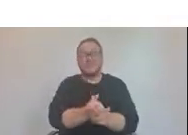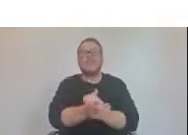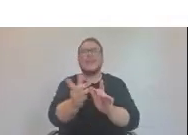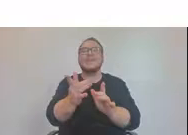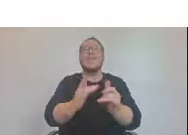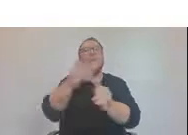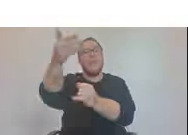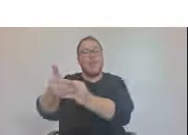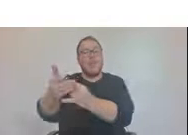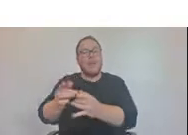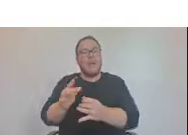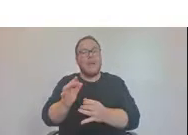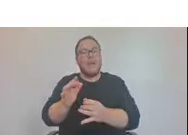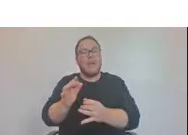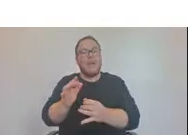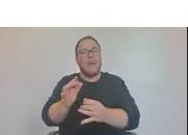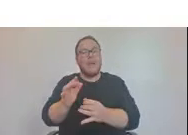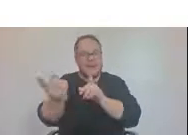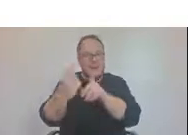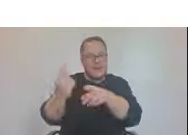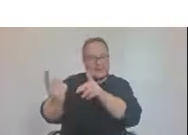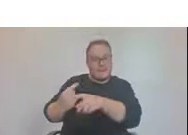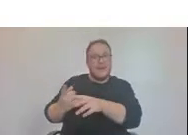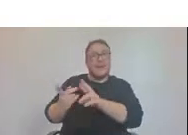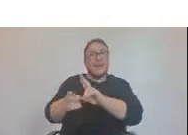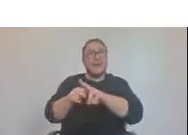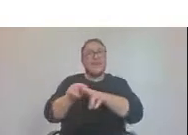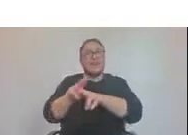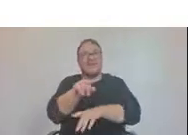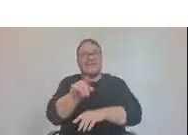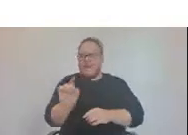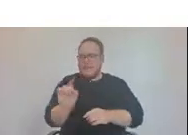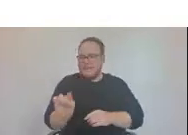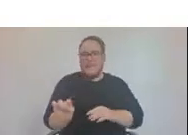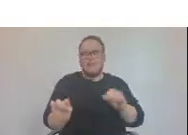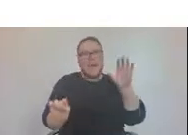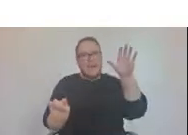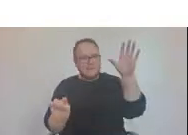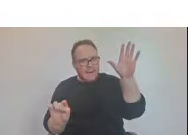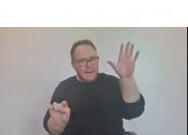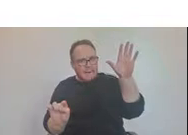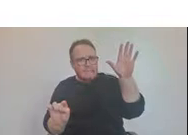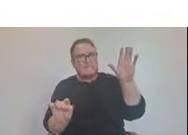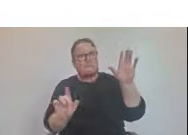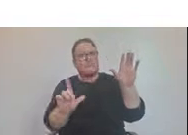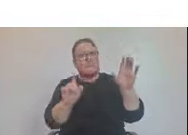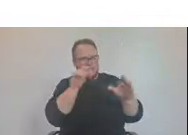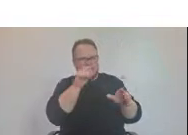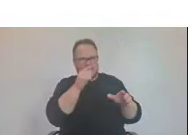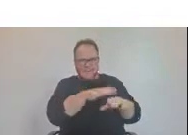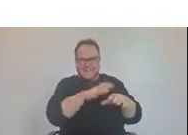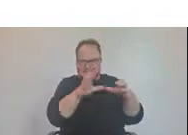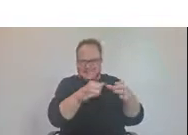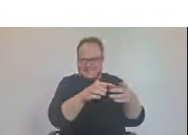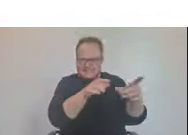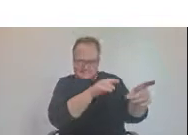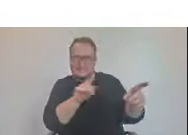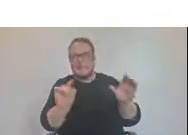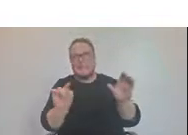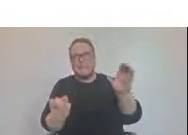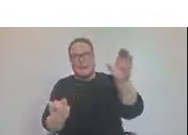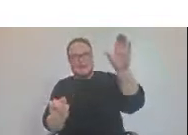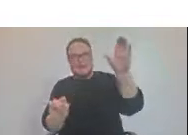of the event, if you could please raise your hand in the Teams function if you would like to ask a question, and you'll be addressed in